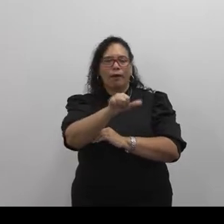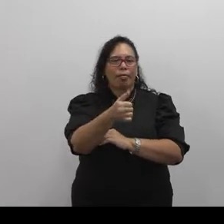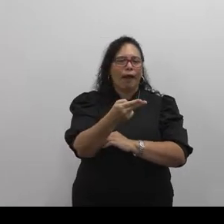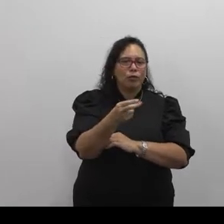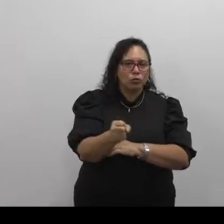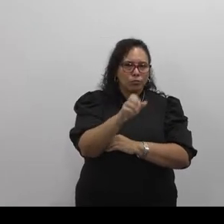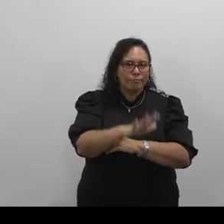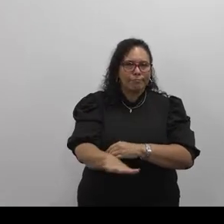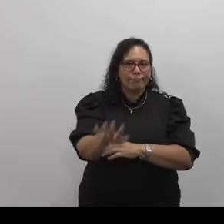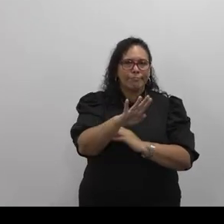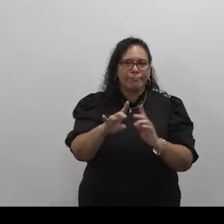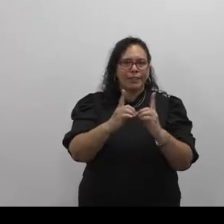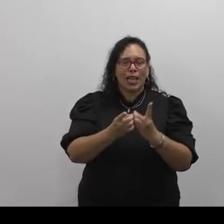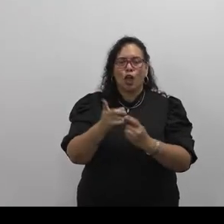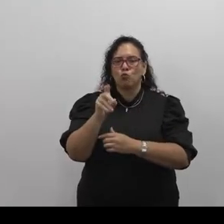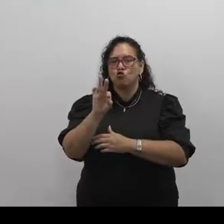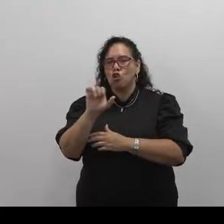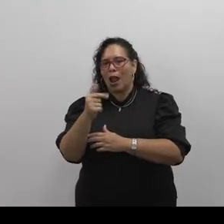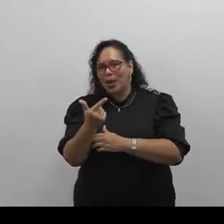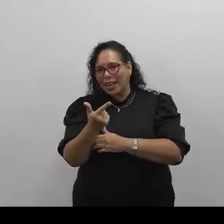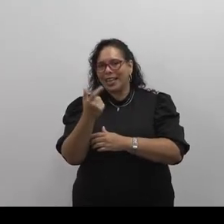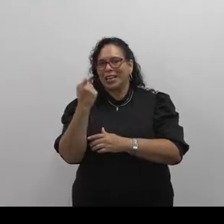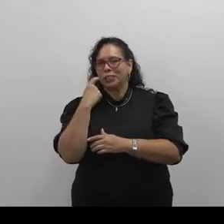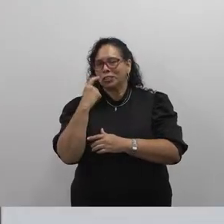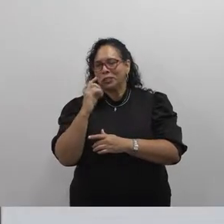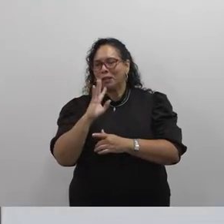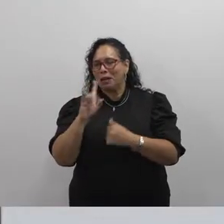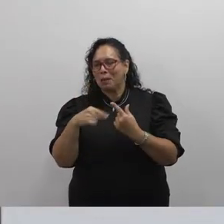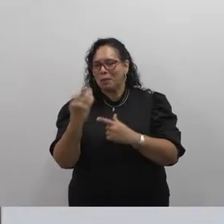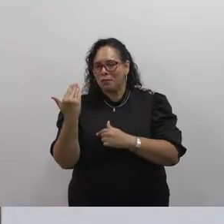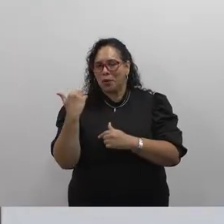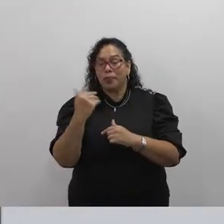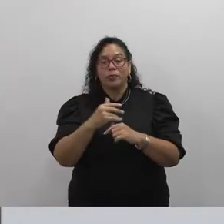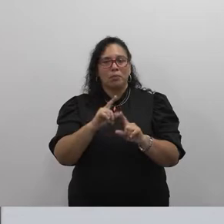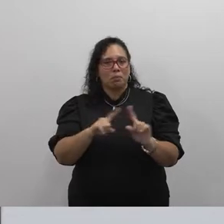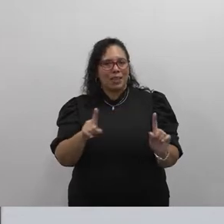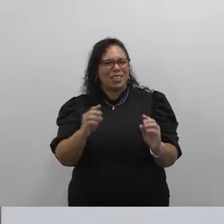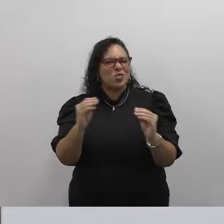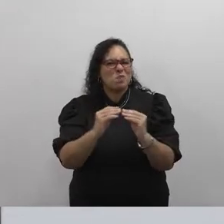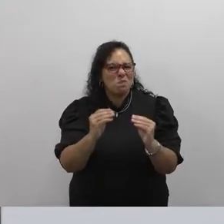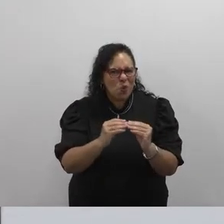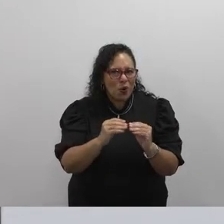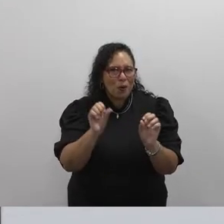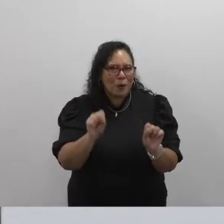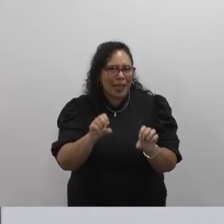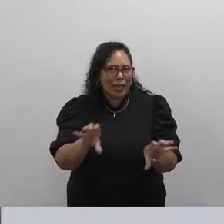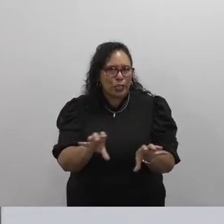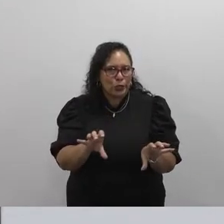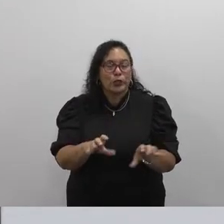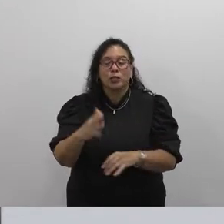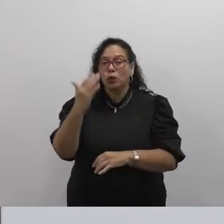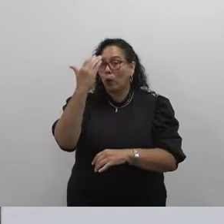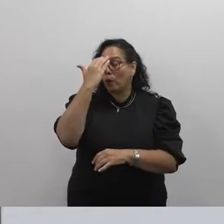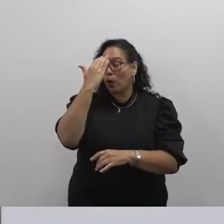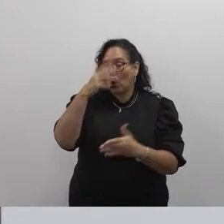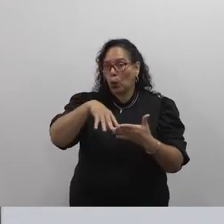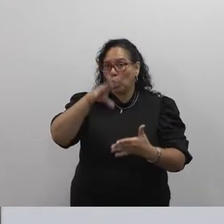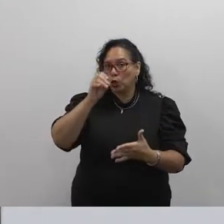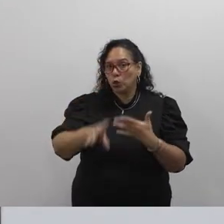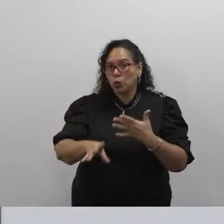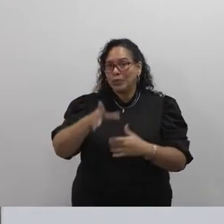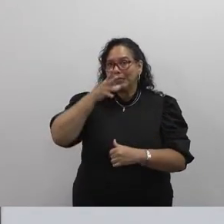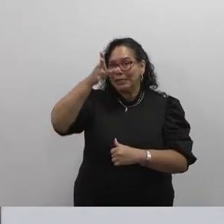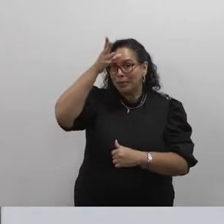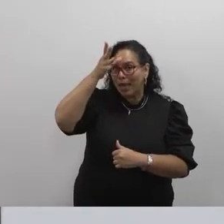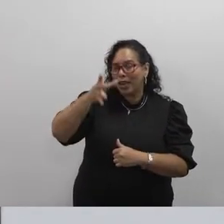district. Browning, who I just noted a little while ago. Yet there's more to do. So we know that students,